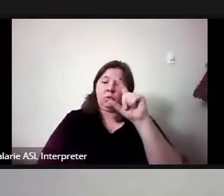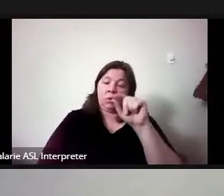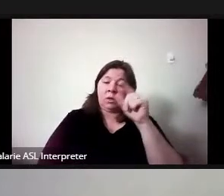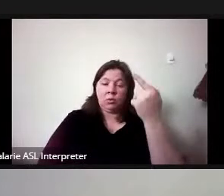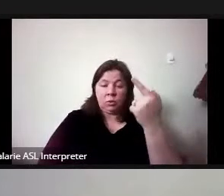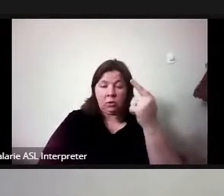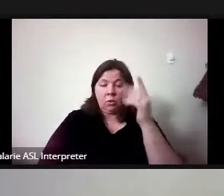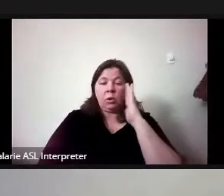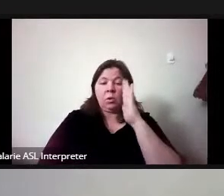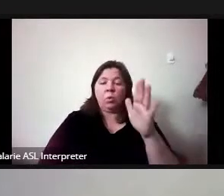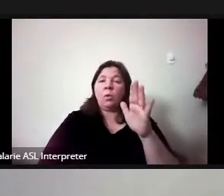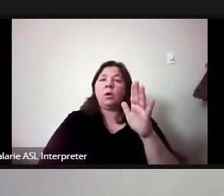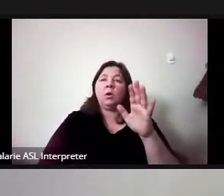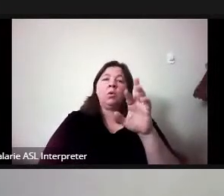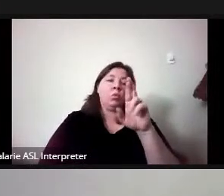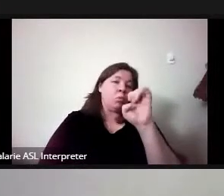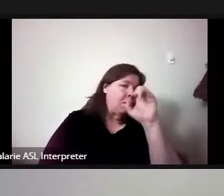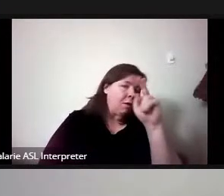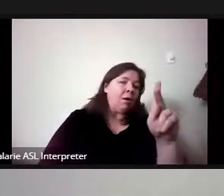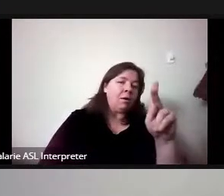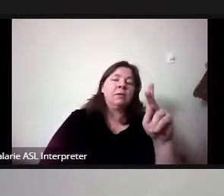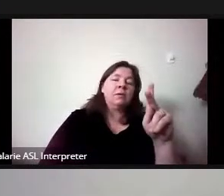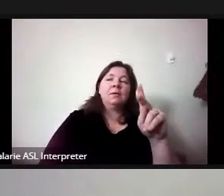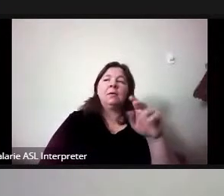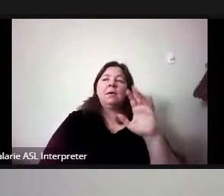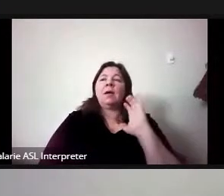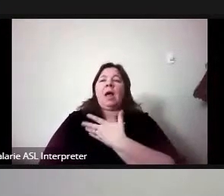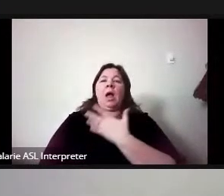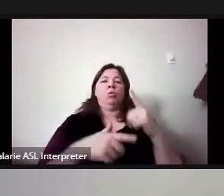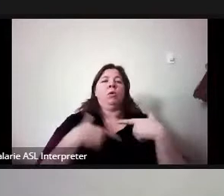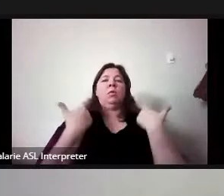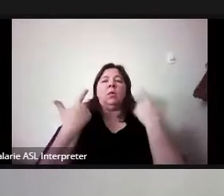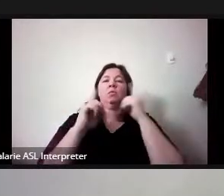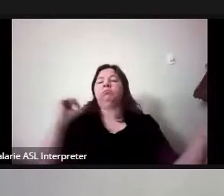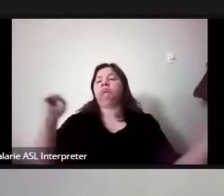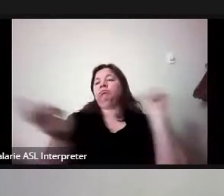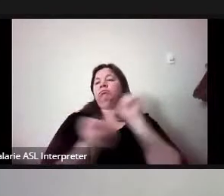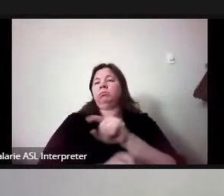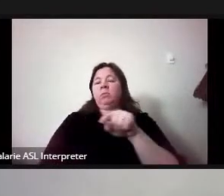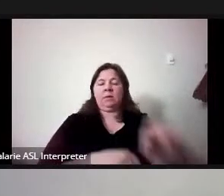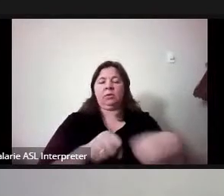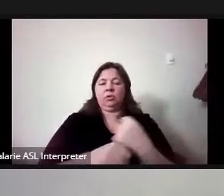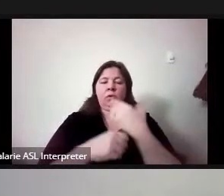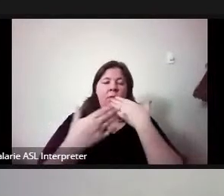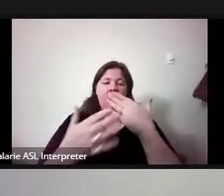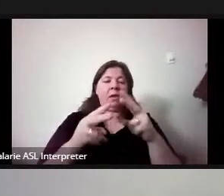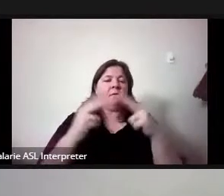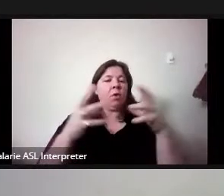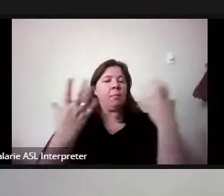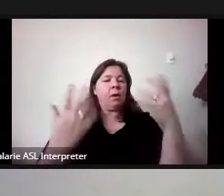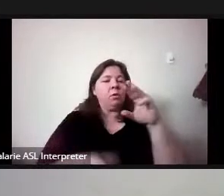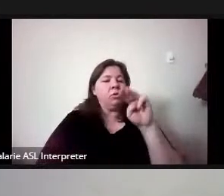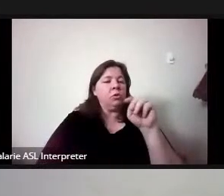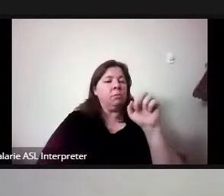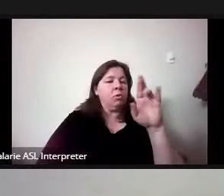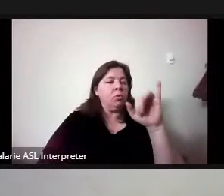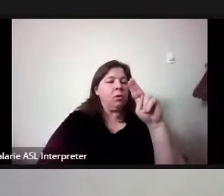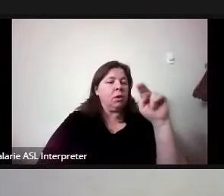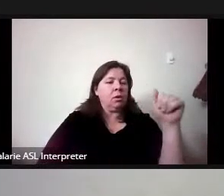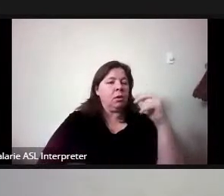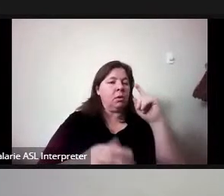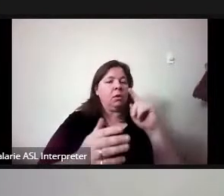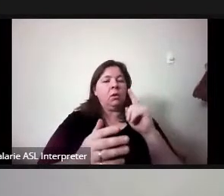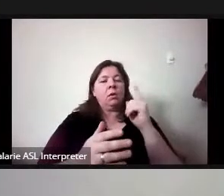to rock, and our lives are going to change in this year. Yes, thank you very much, Marina, once again. It's